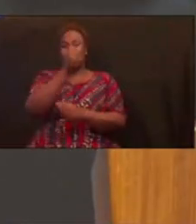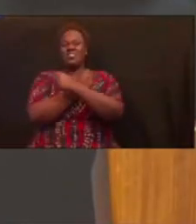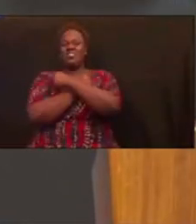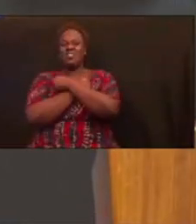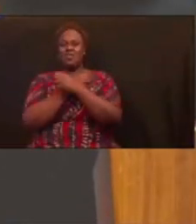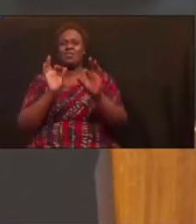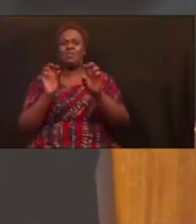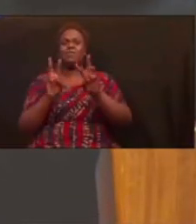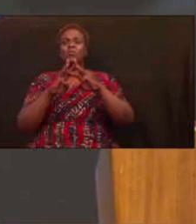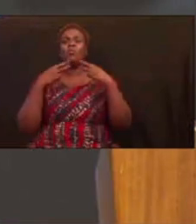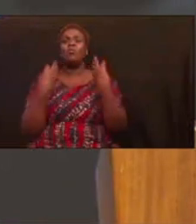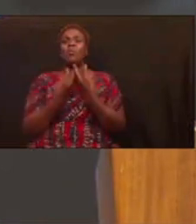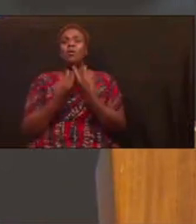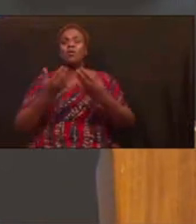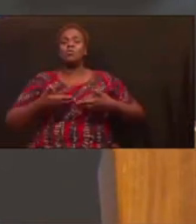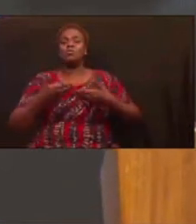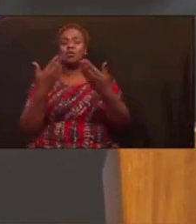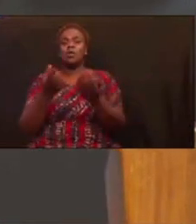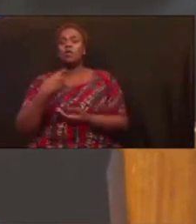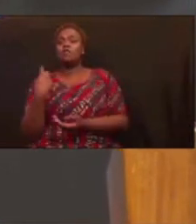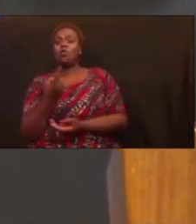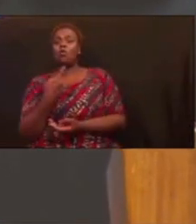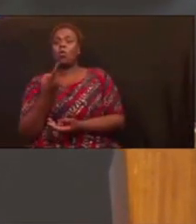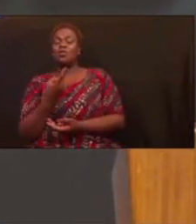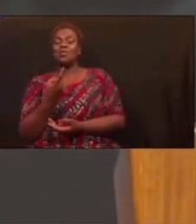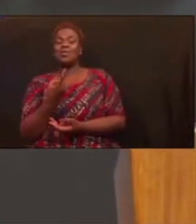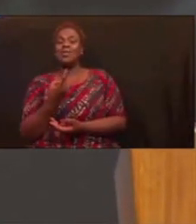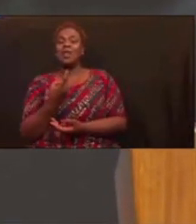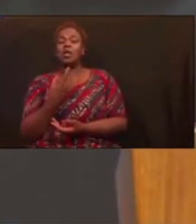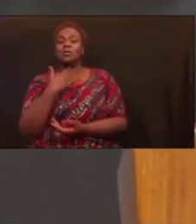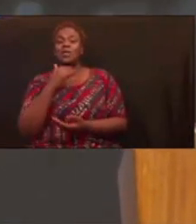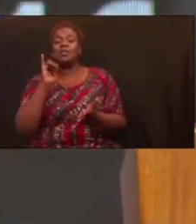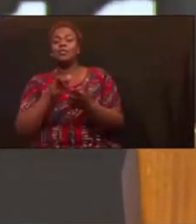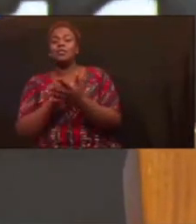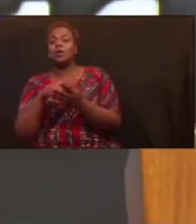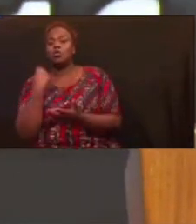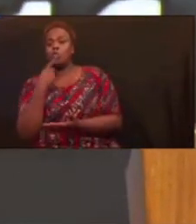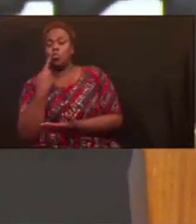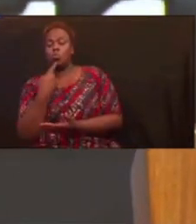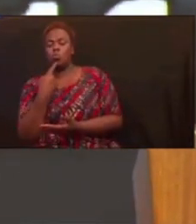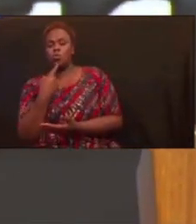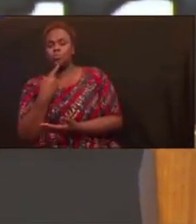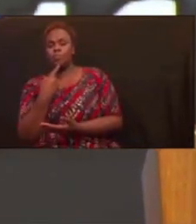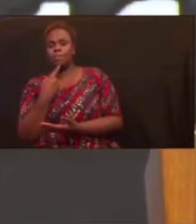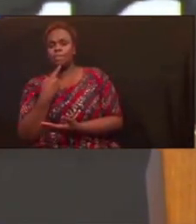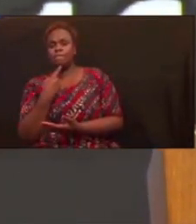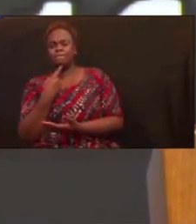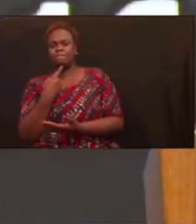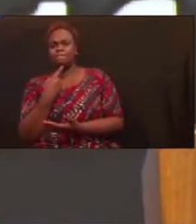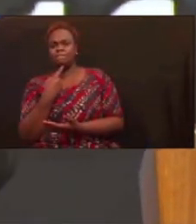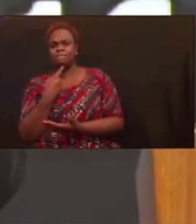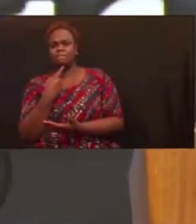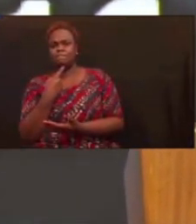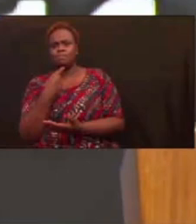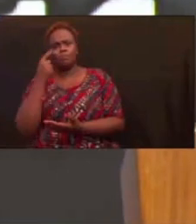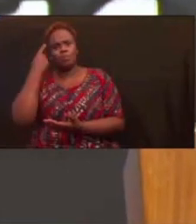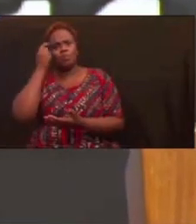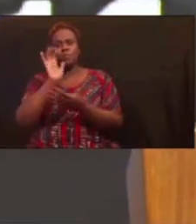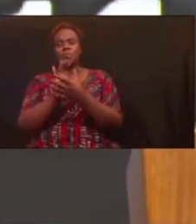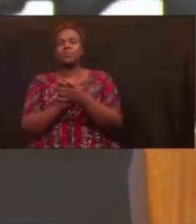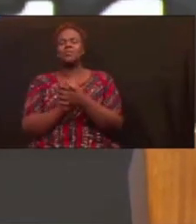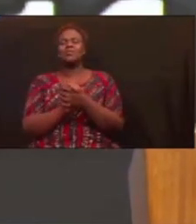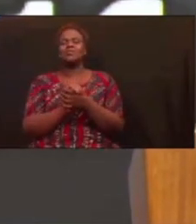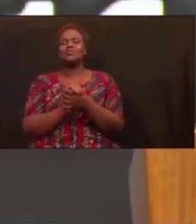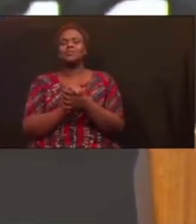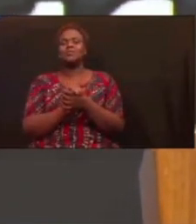his one and only begotten Son, that whosoever, this blessing is for whosoever, whosoever believes